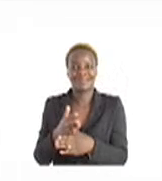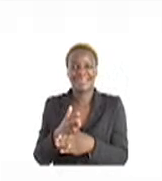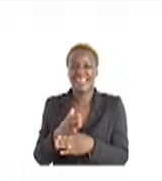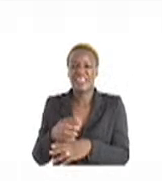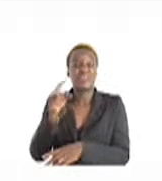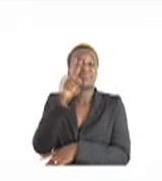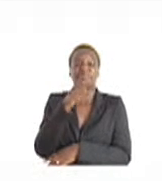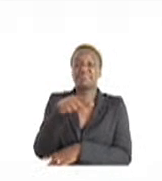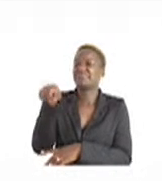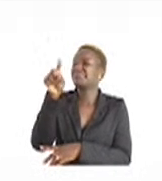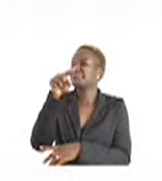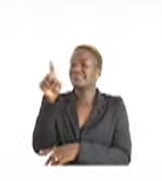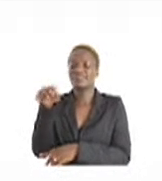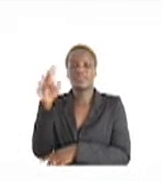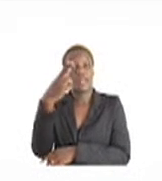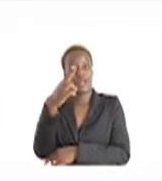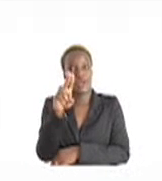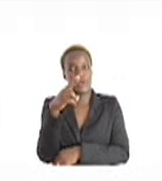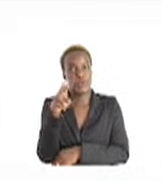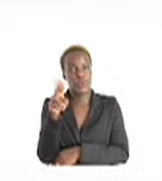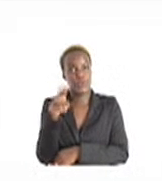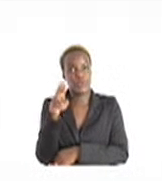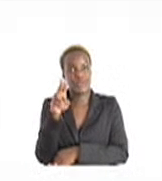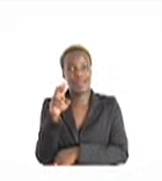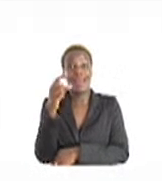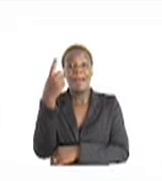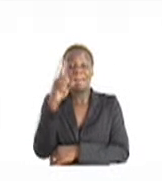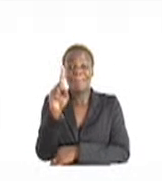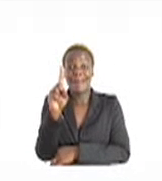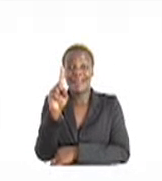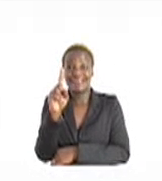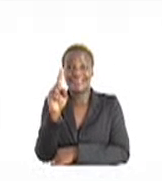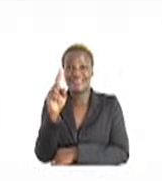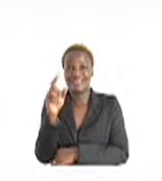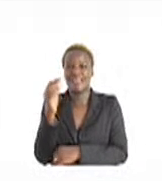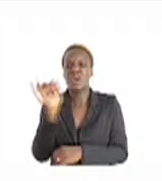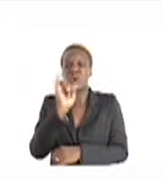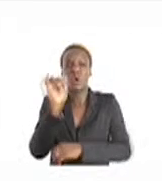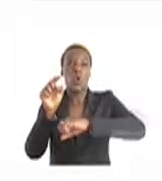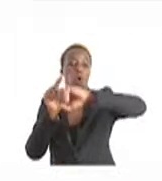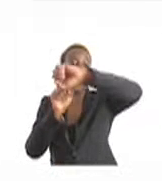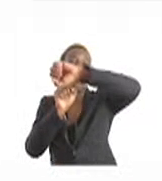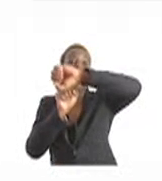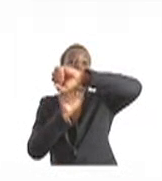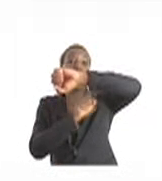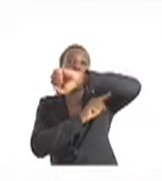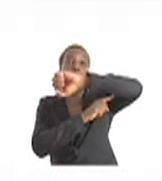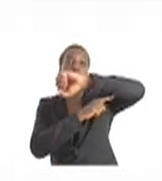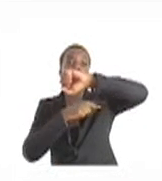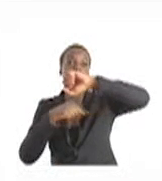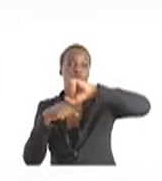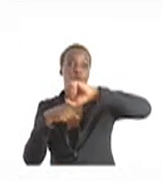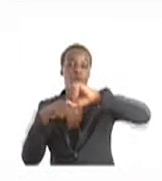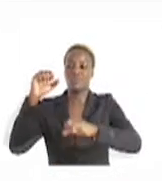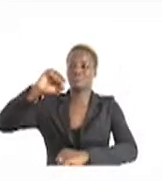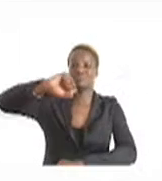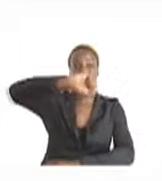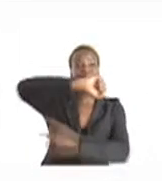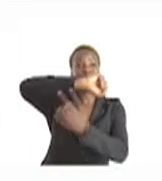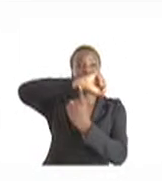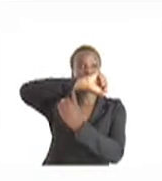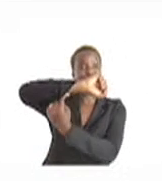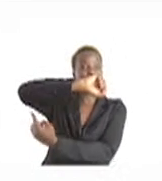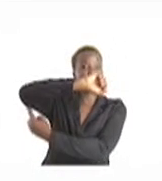to encircle the bigger number, but rather put in the greater than sign or the less